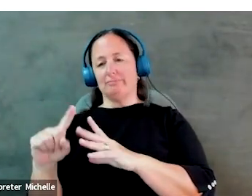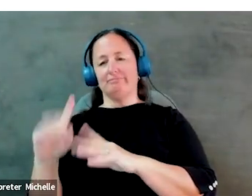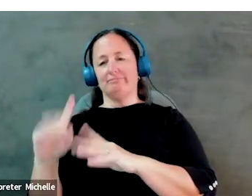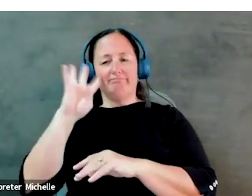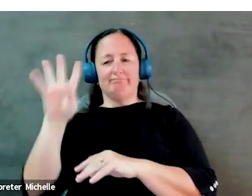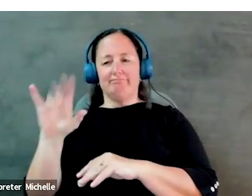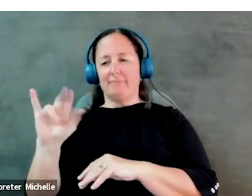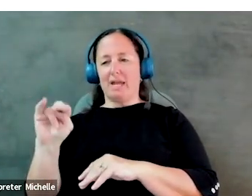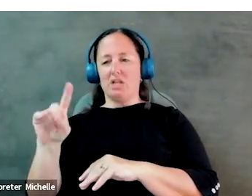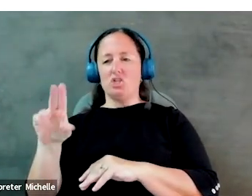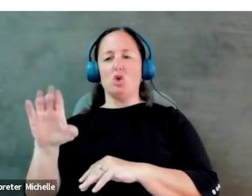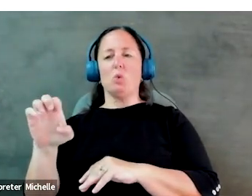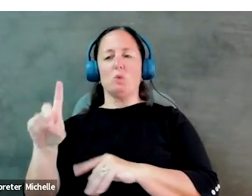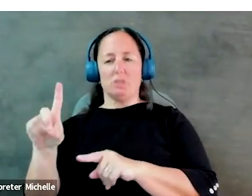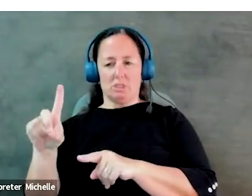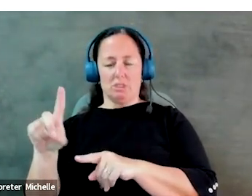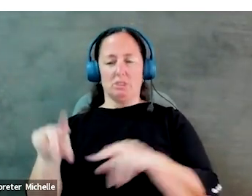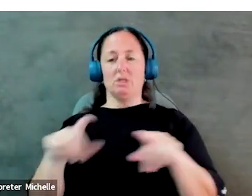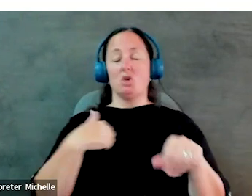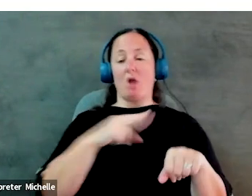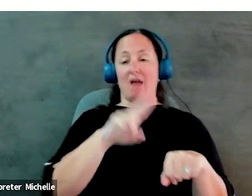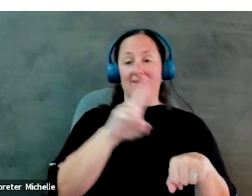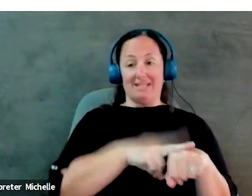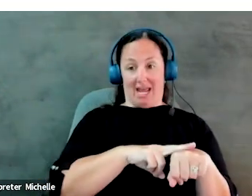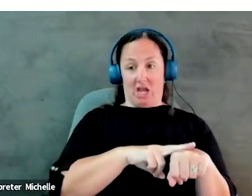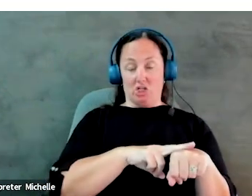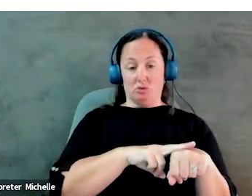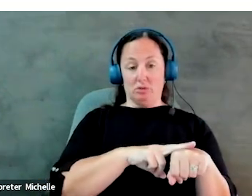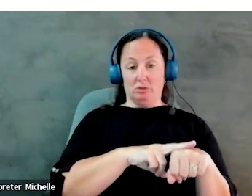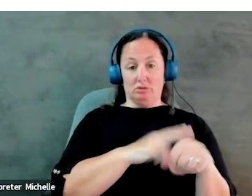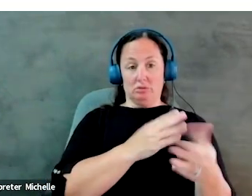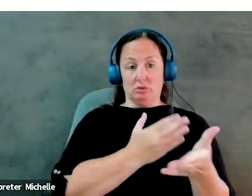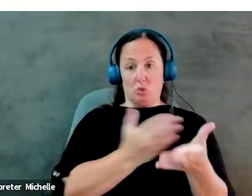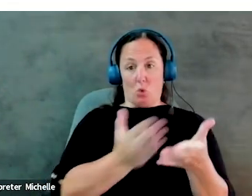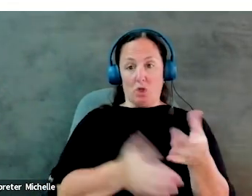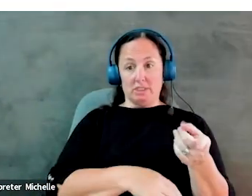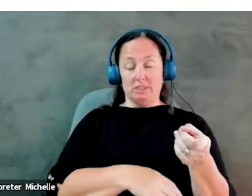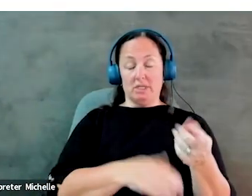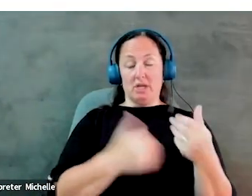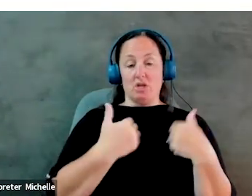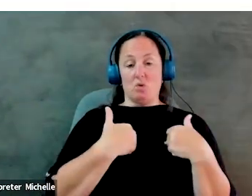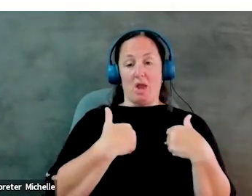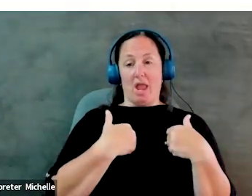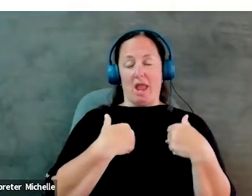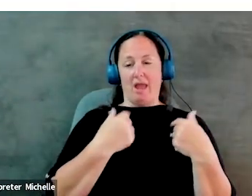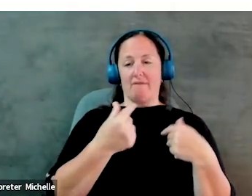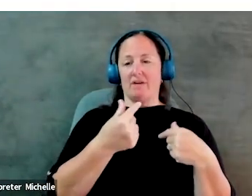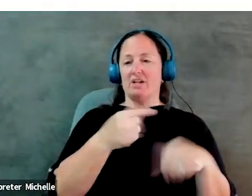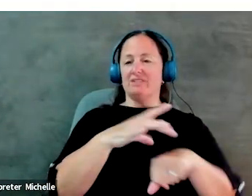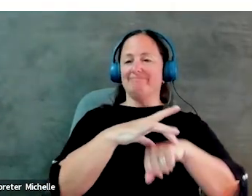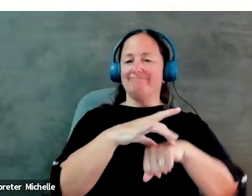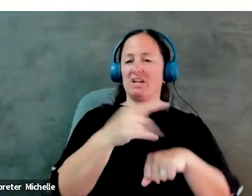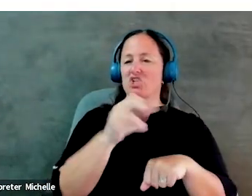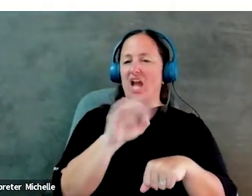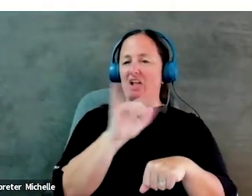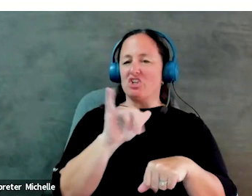or induced. Within these natural sources, we have the geology, like